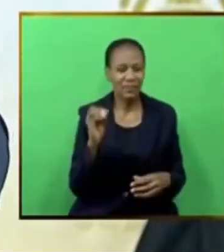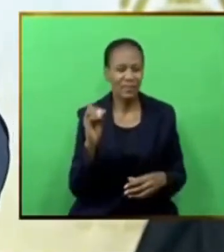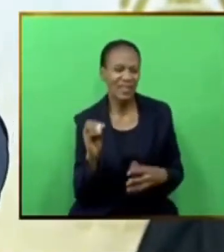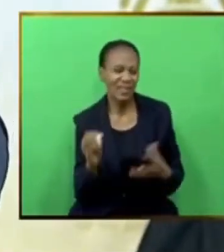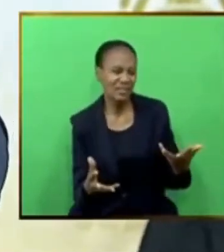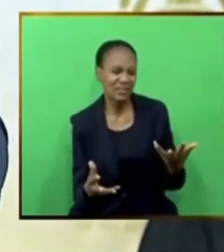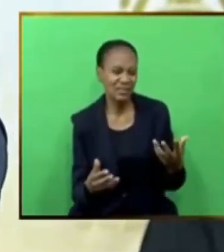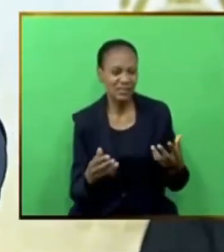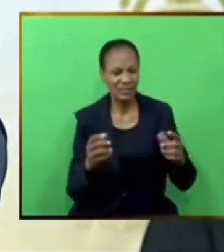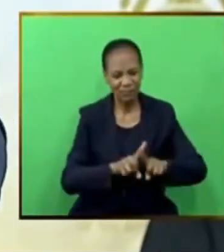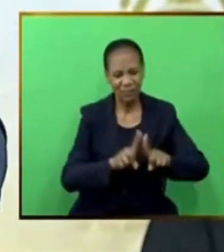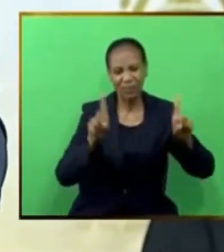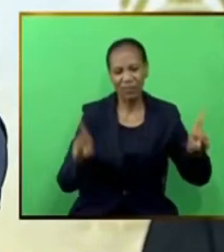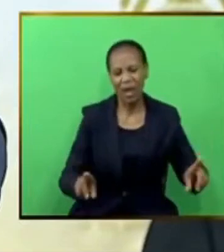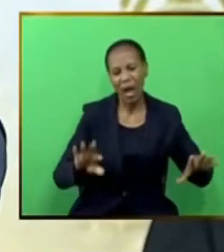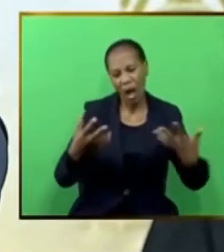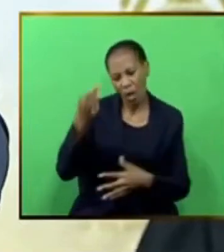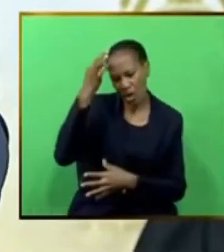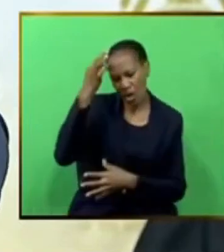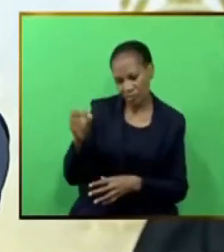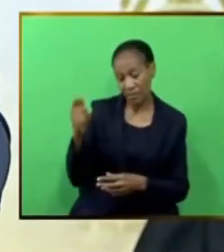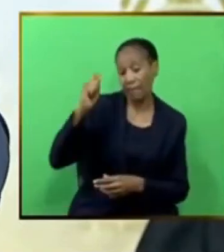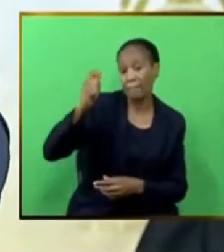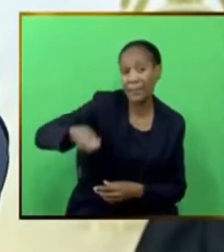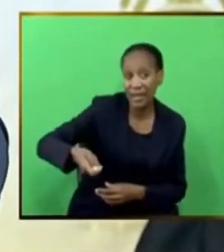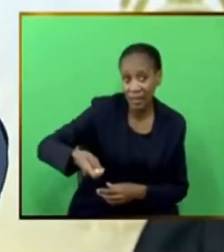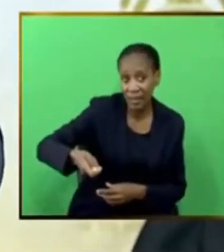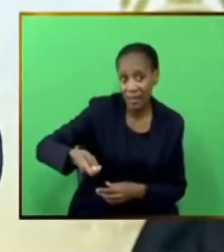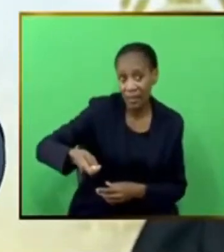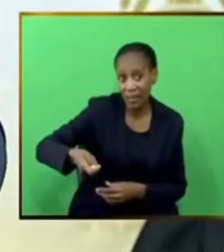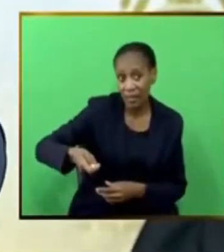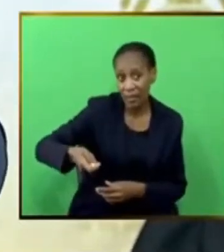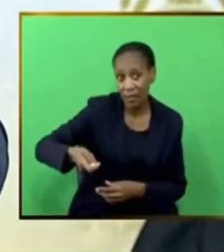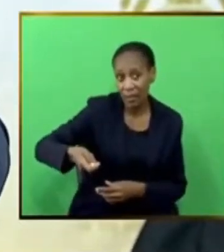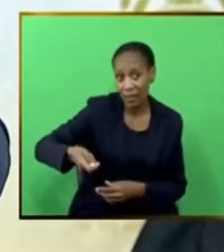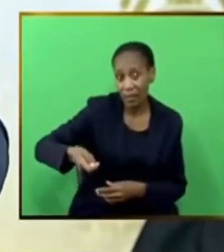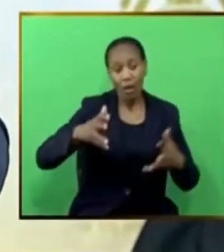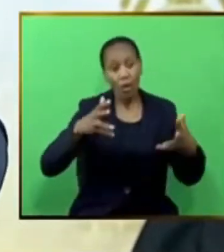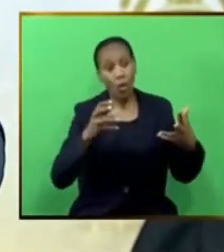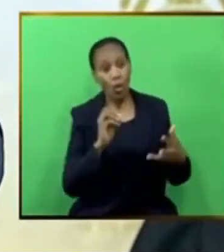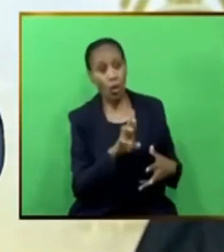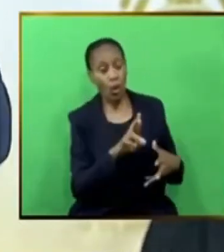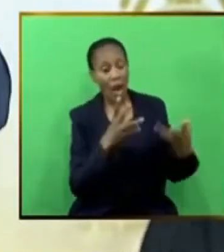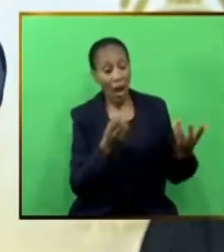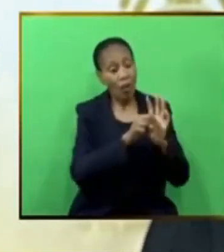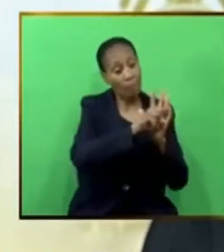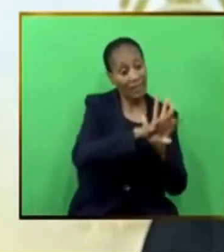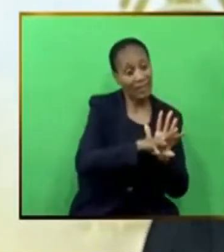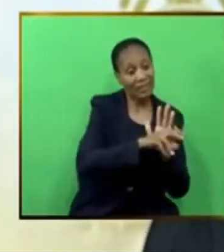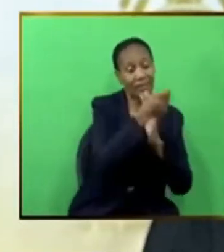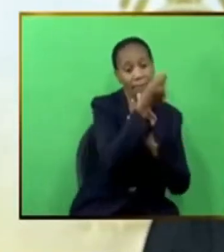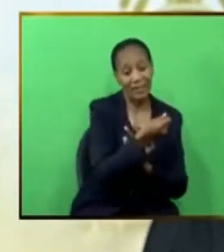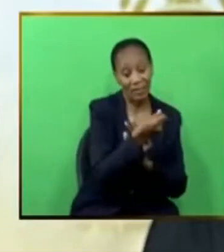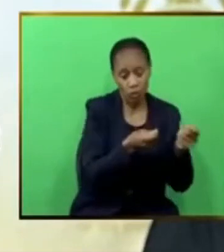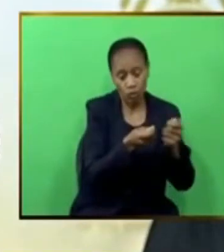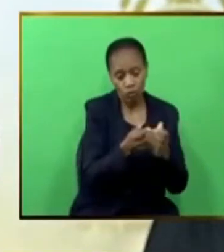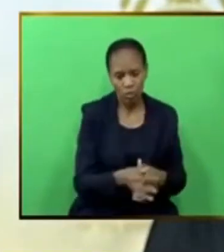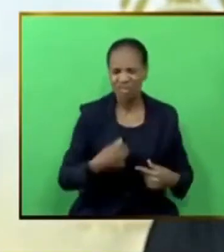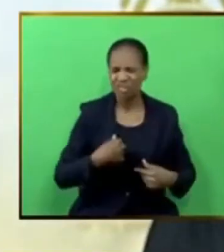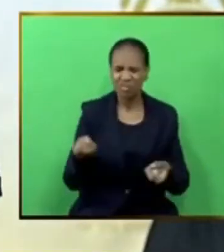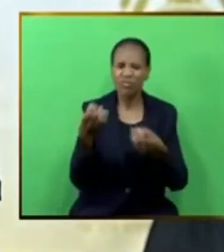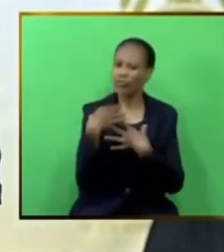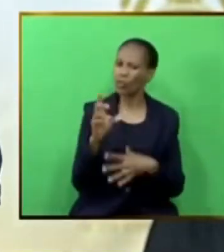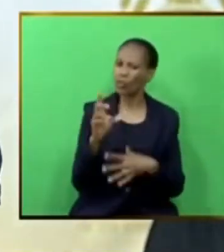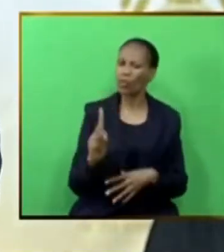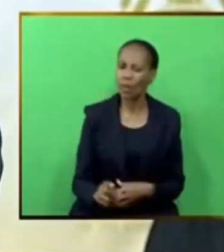disparity between the prices government is being charged and the prevailing market price. For instance, I'm told